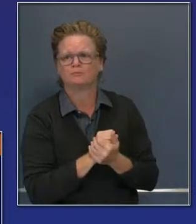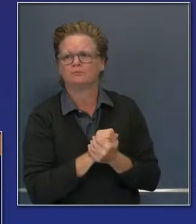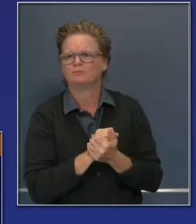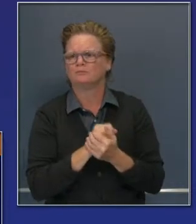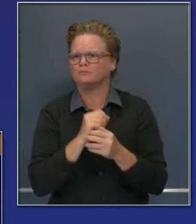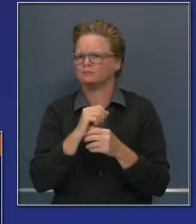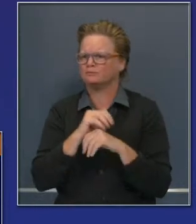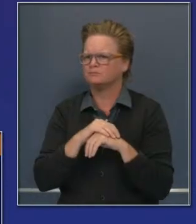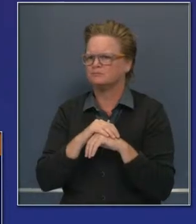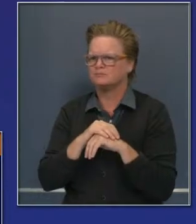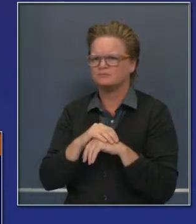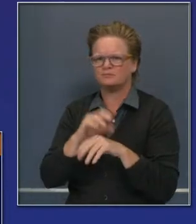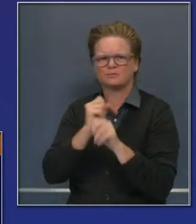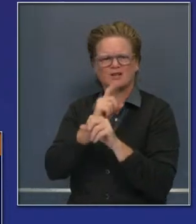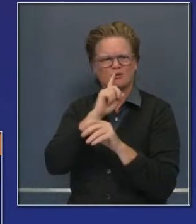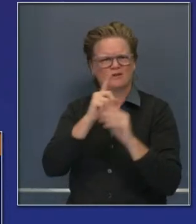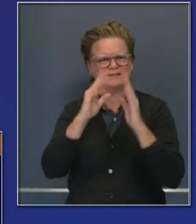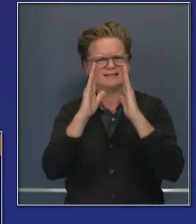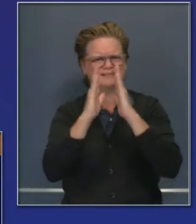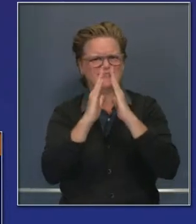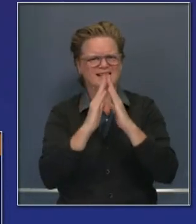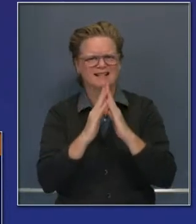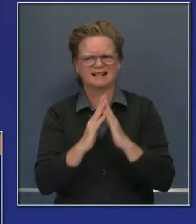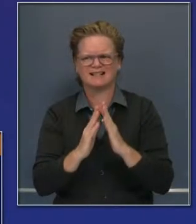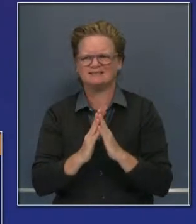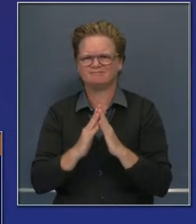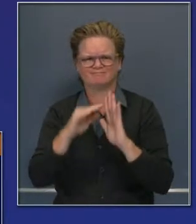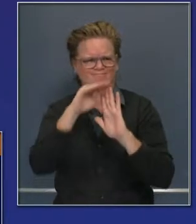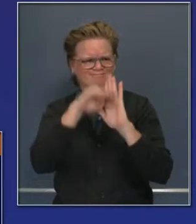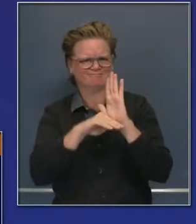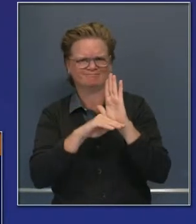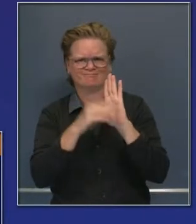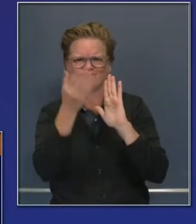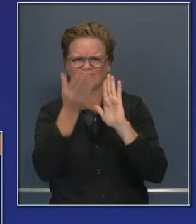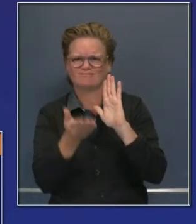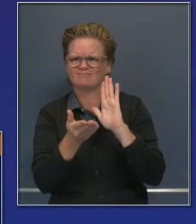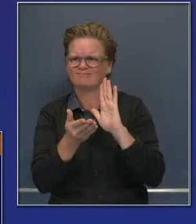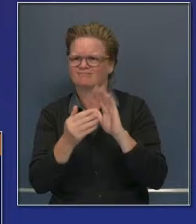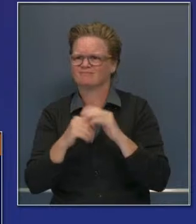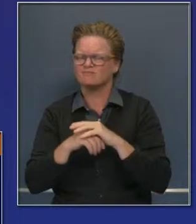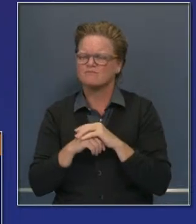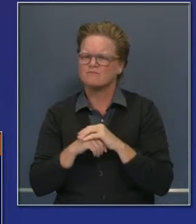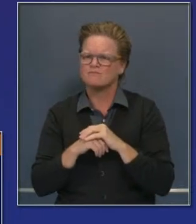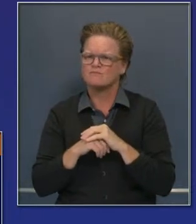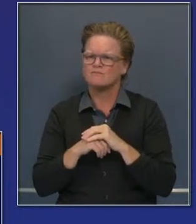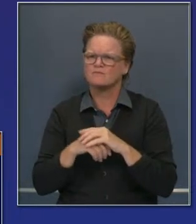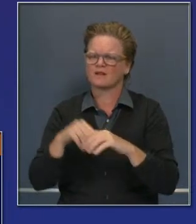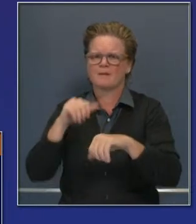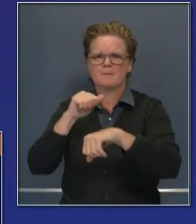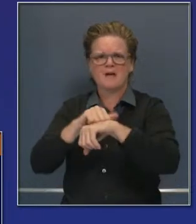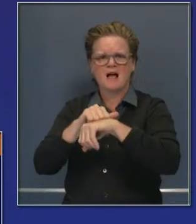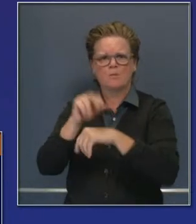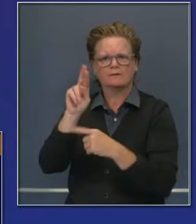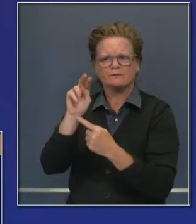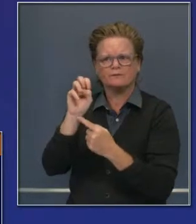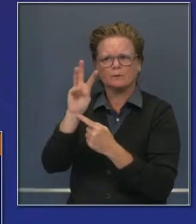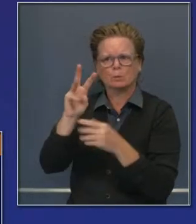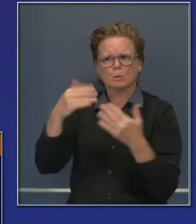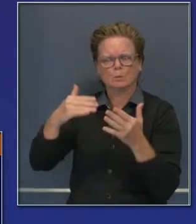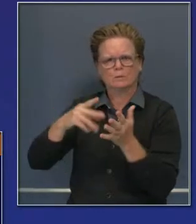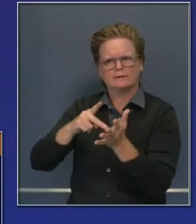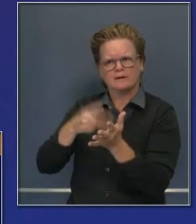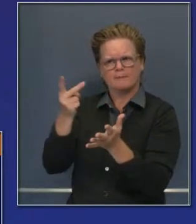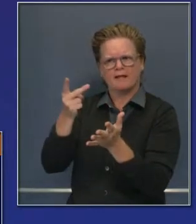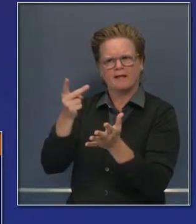awards, including the city of Mountain View, doubling the number of available beds through this award in that city. Oakland,